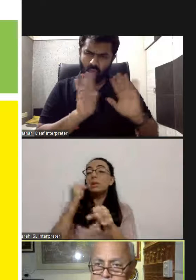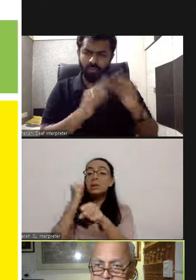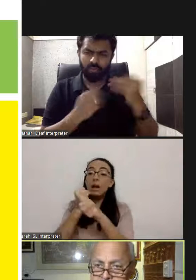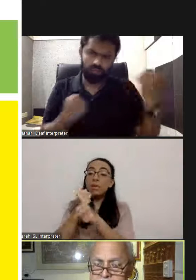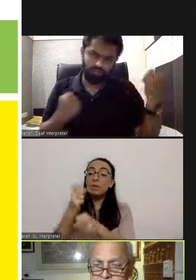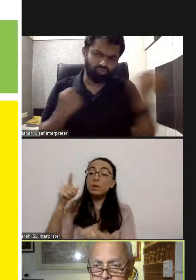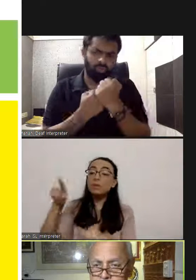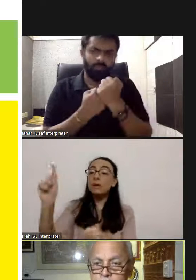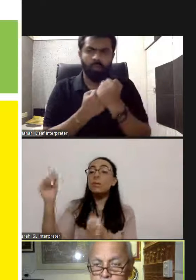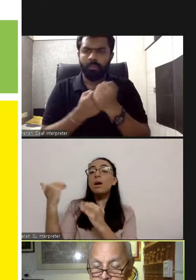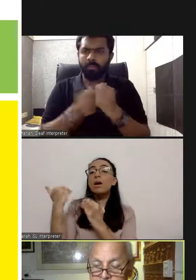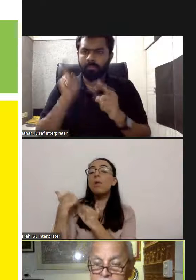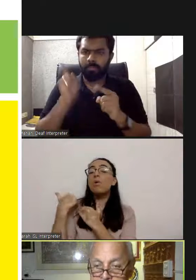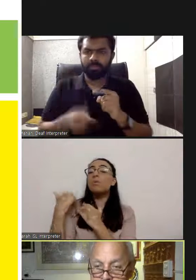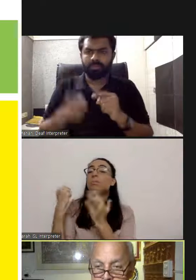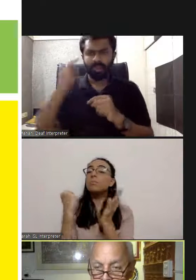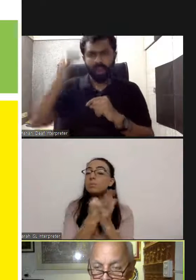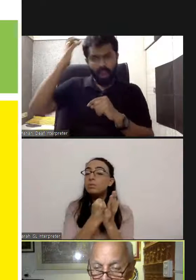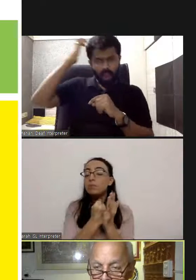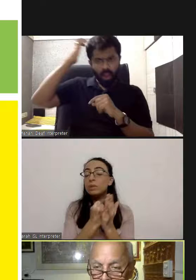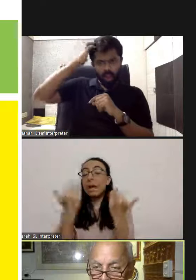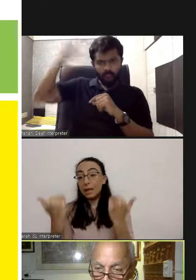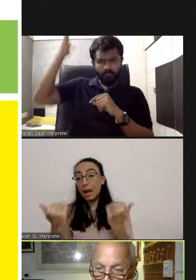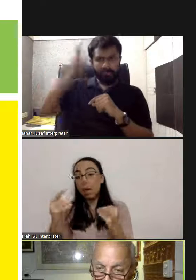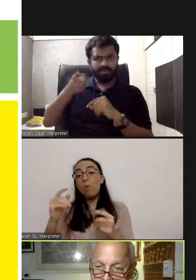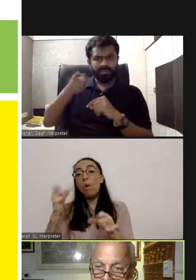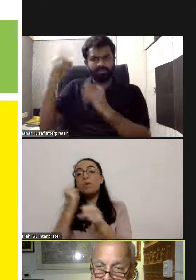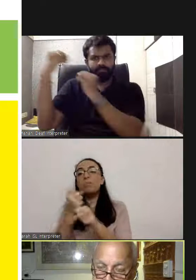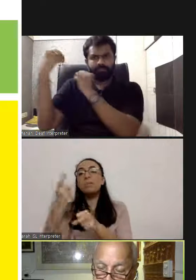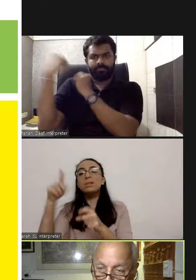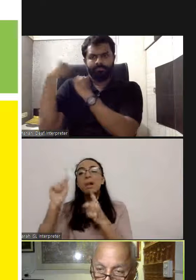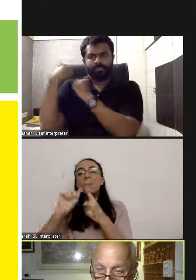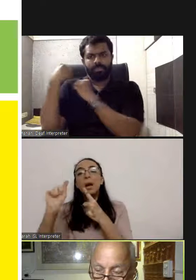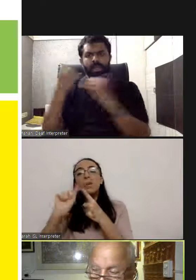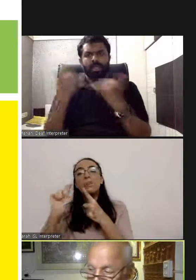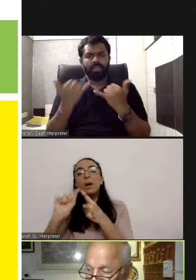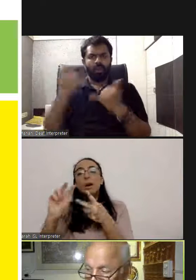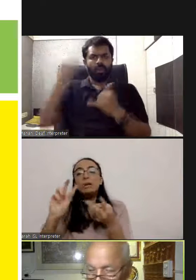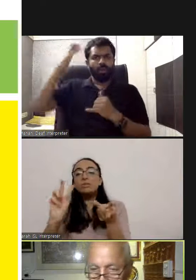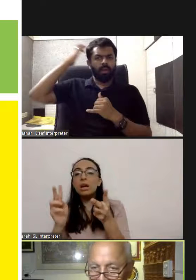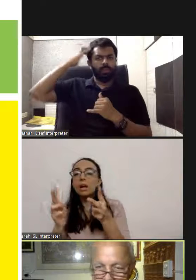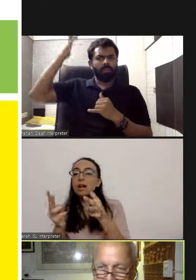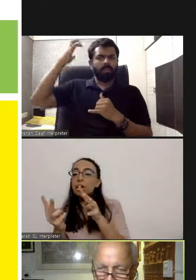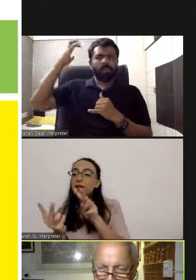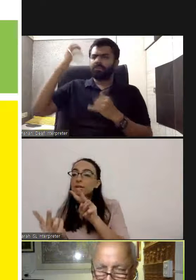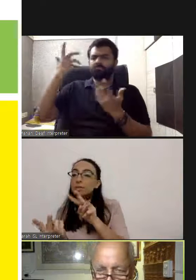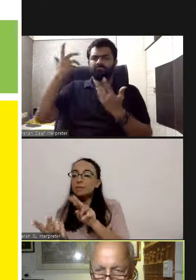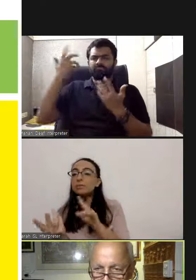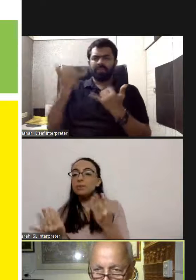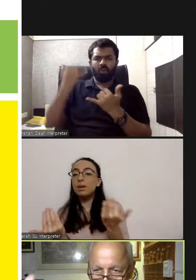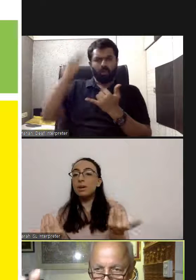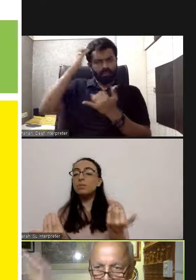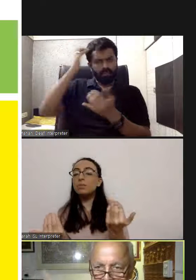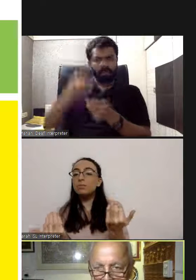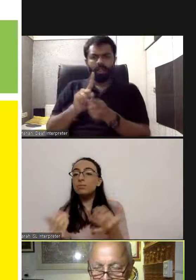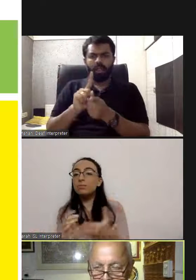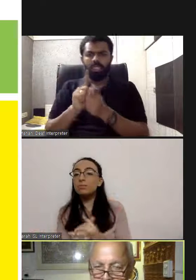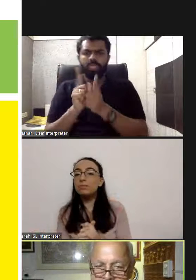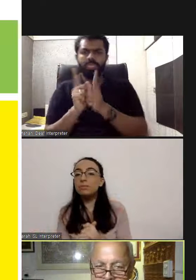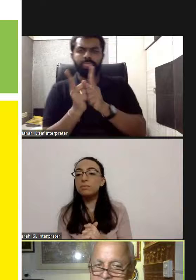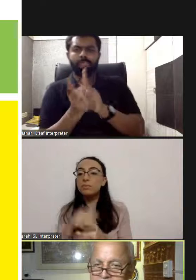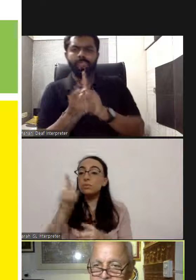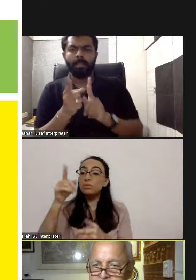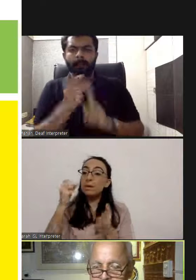there is a tendency now to privatize everything, or to what they say is fan out